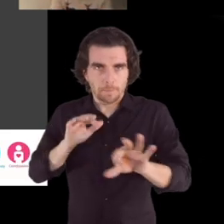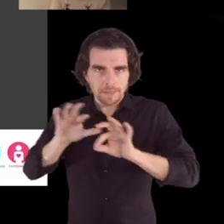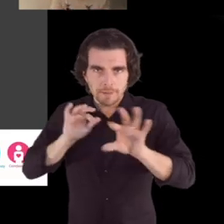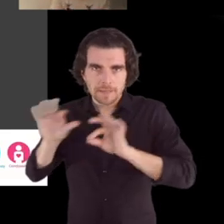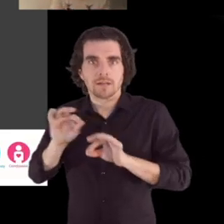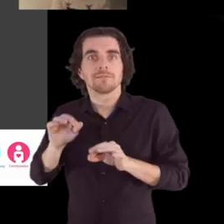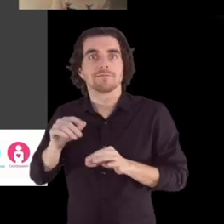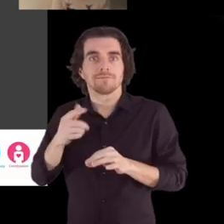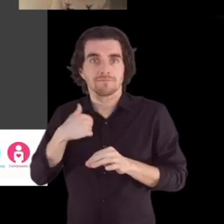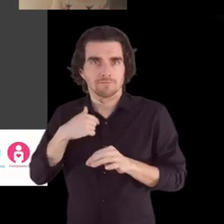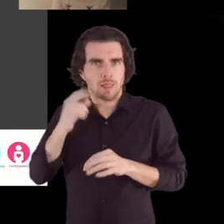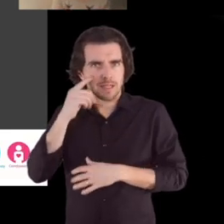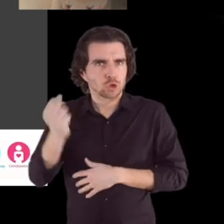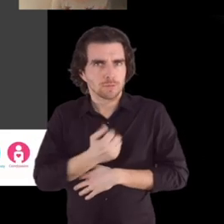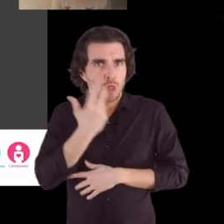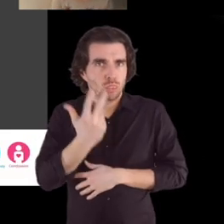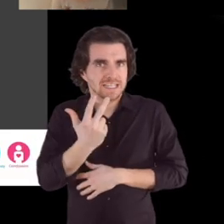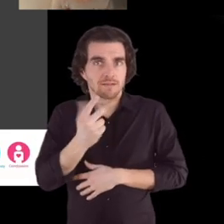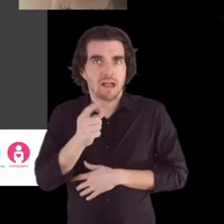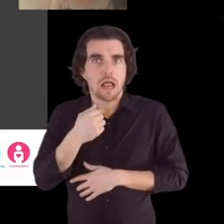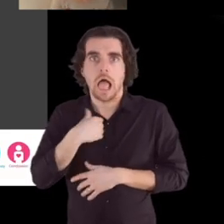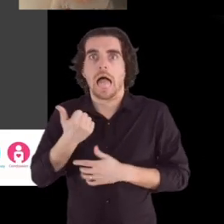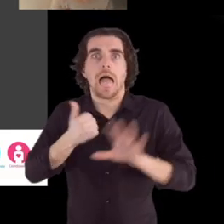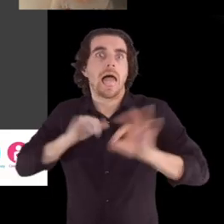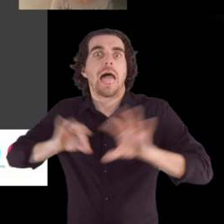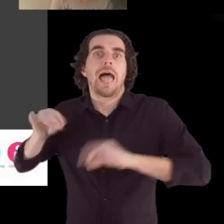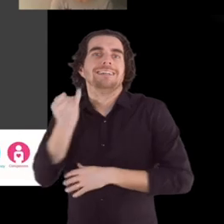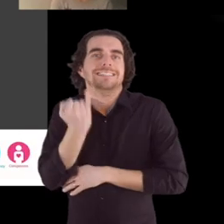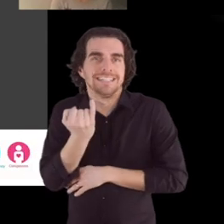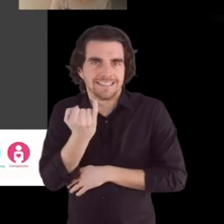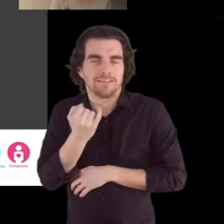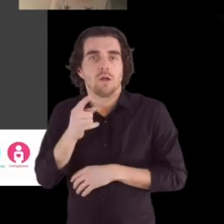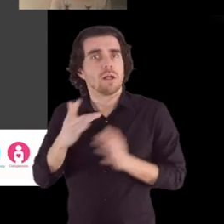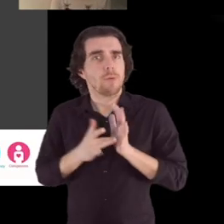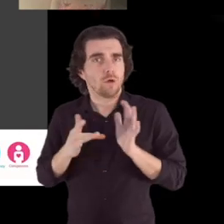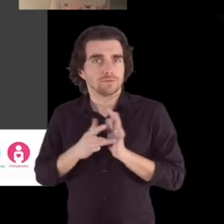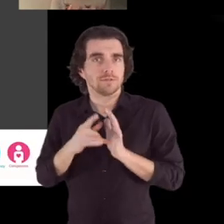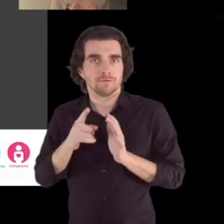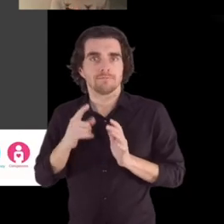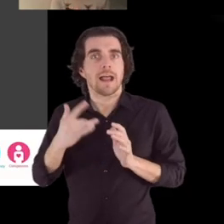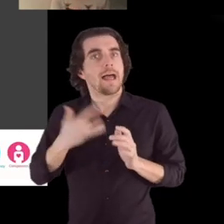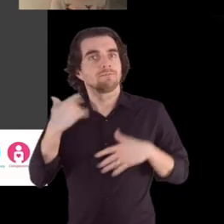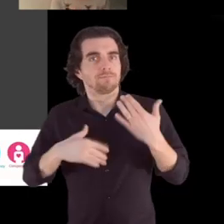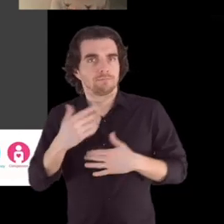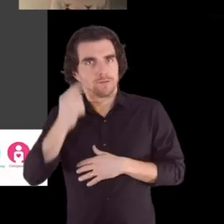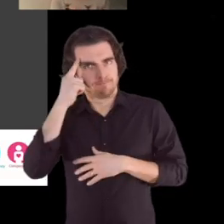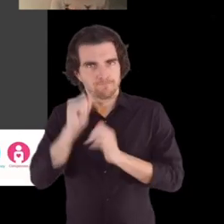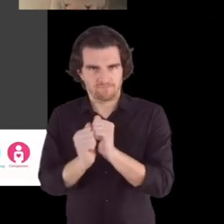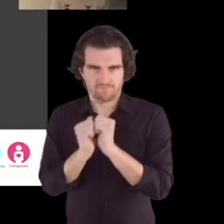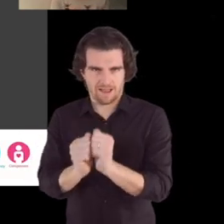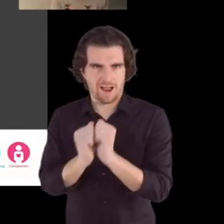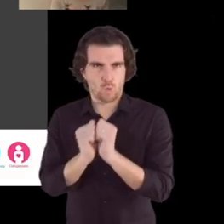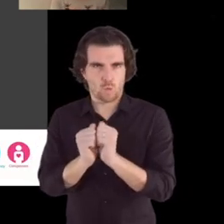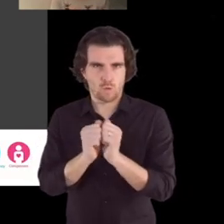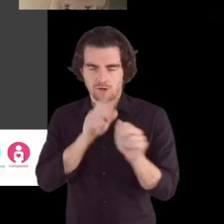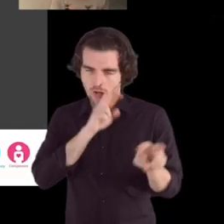out, and we had to pick, I think we were only meant to pick 3, but I couldn't stop at 3. I had to pick 6 of what was really important to you in life, what